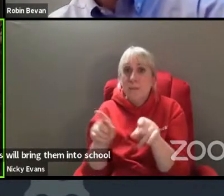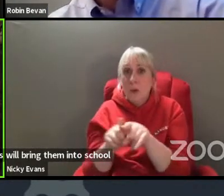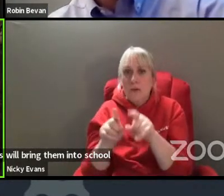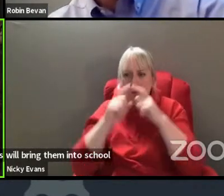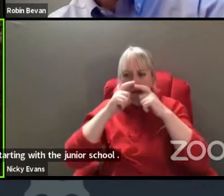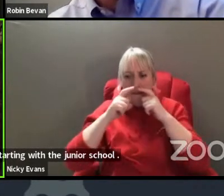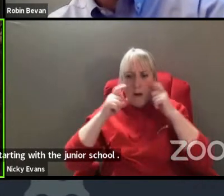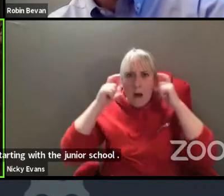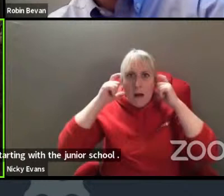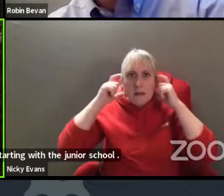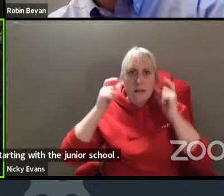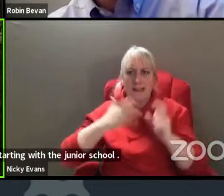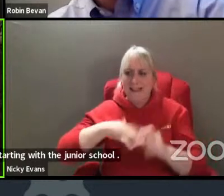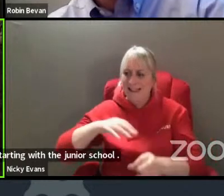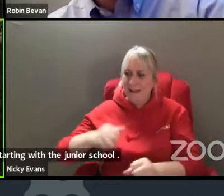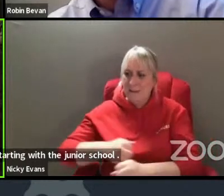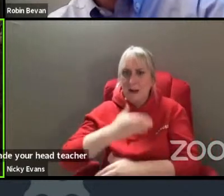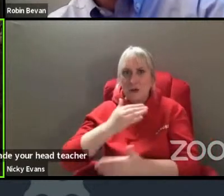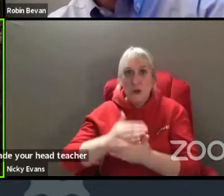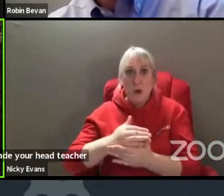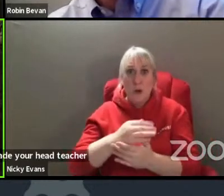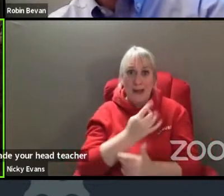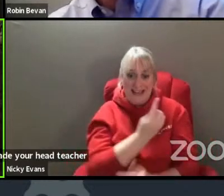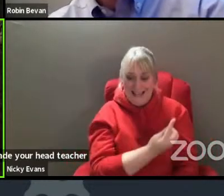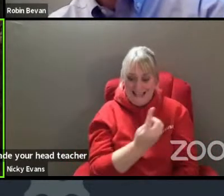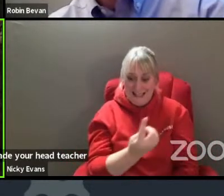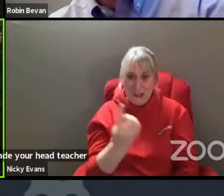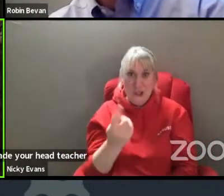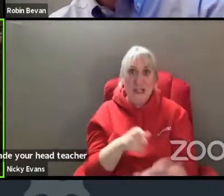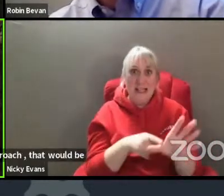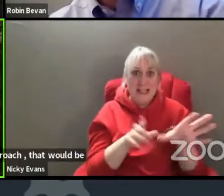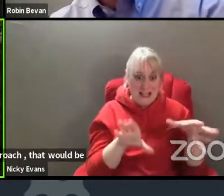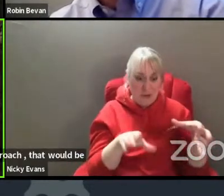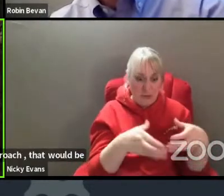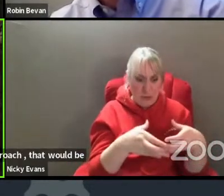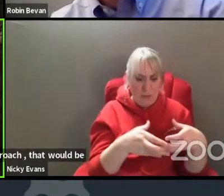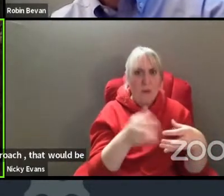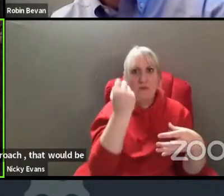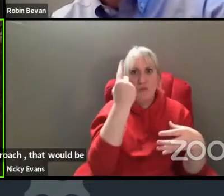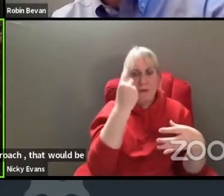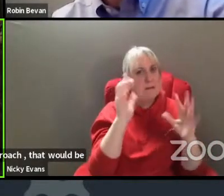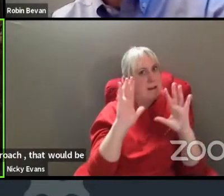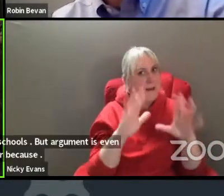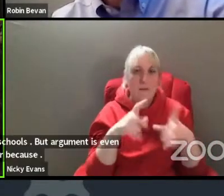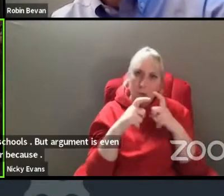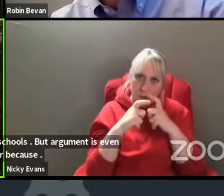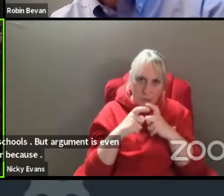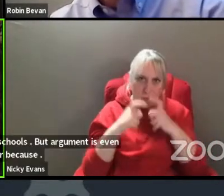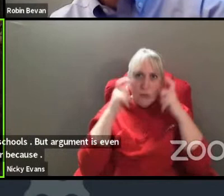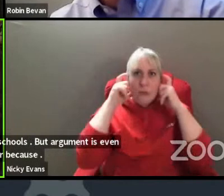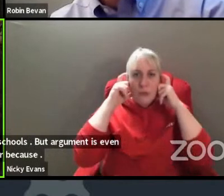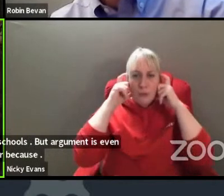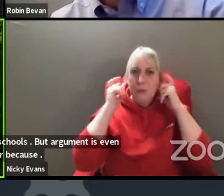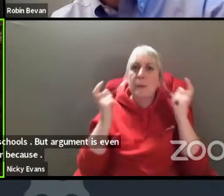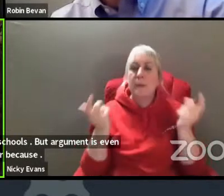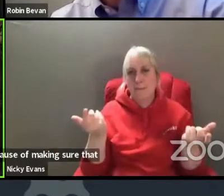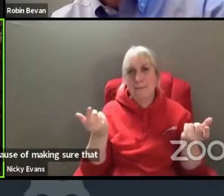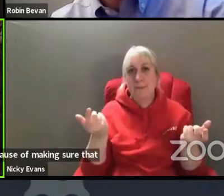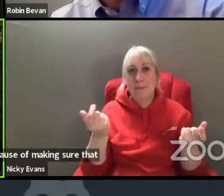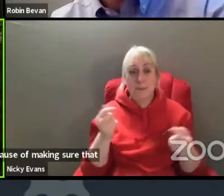is properly bedded in with each year group as they come in. In addition to looking for those sorts of